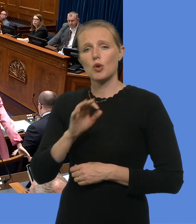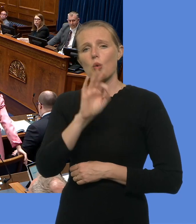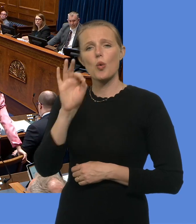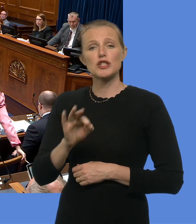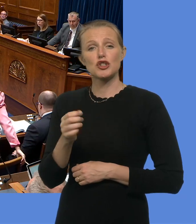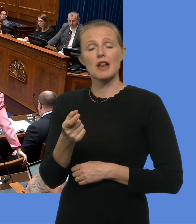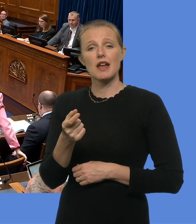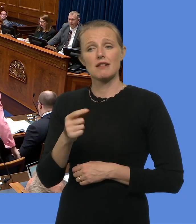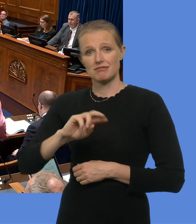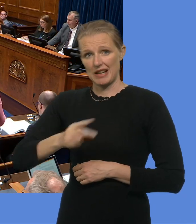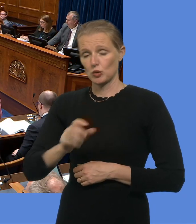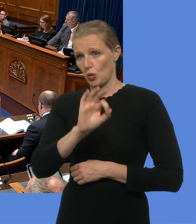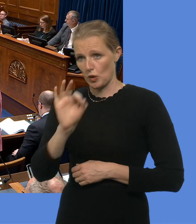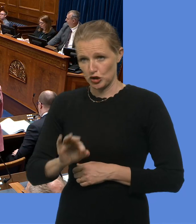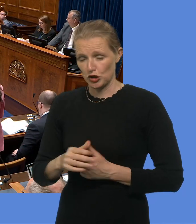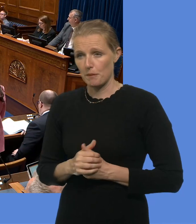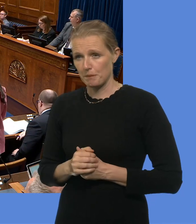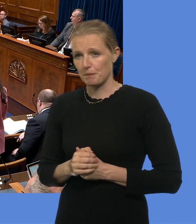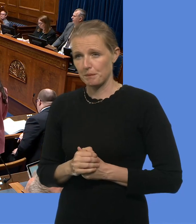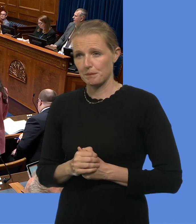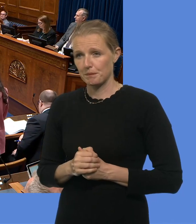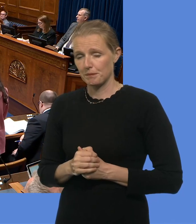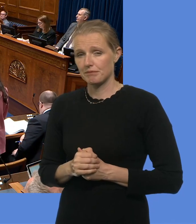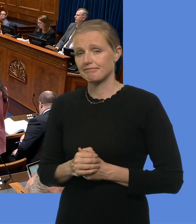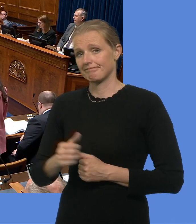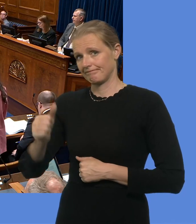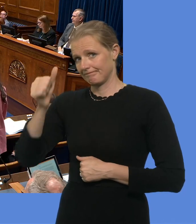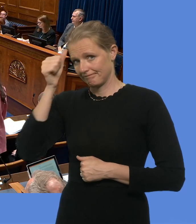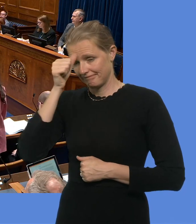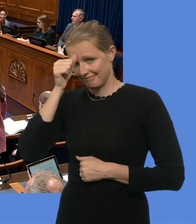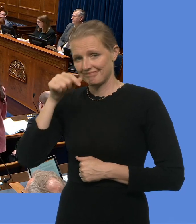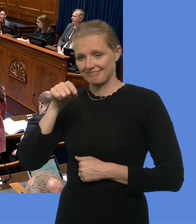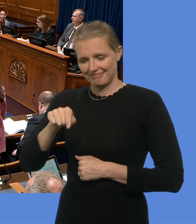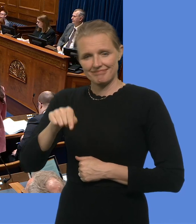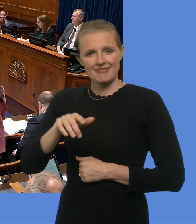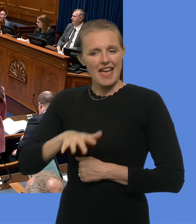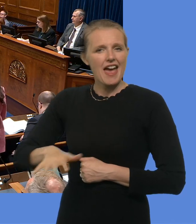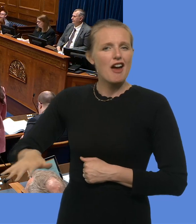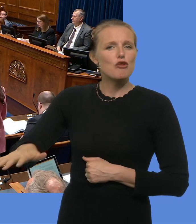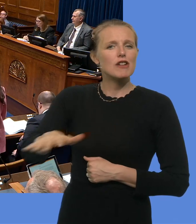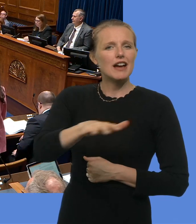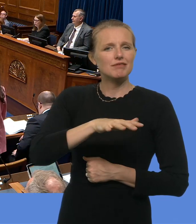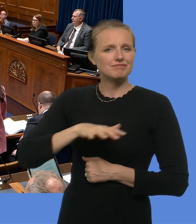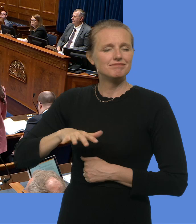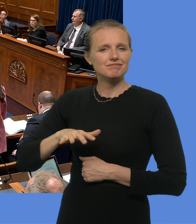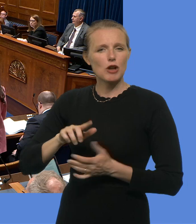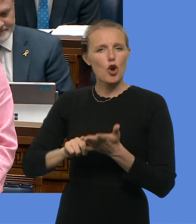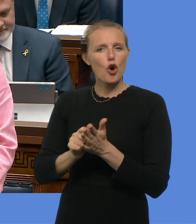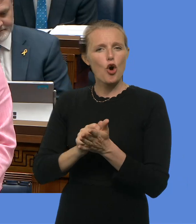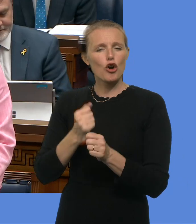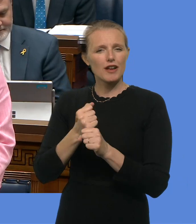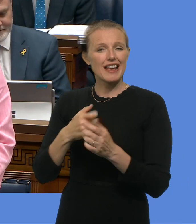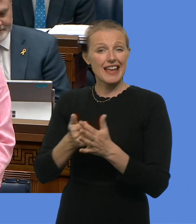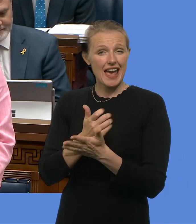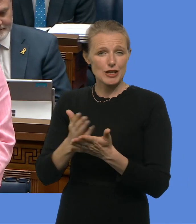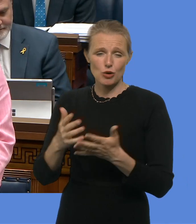Minister. Mr Speaker, we recognise the immense economic, historical and reconciliation potential of the site and look forward to working